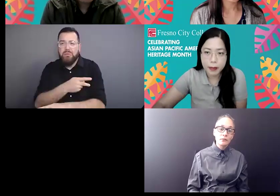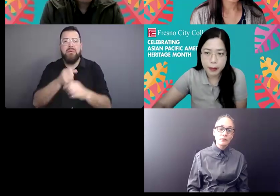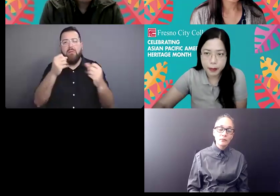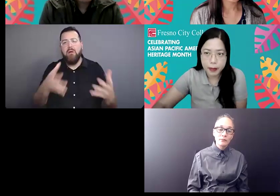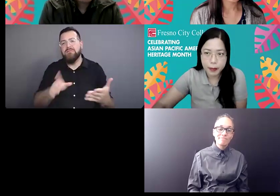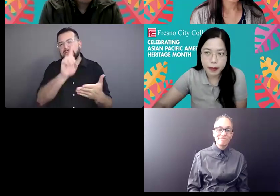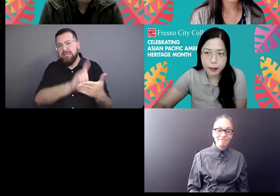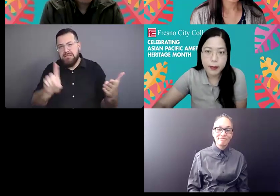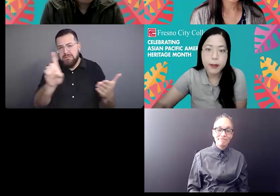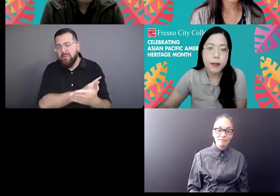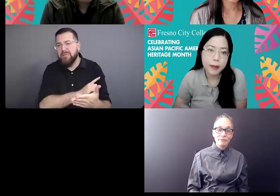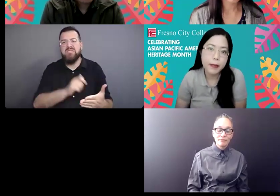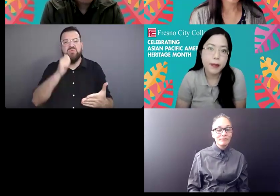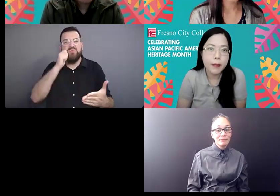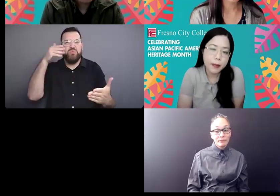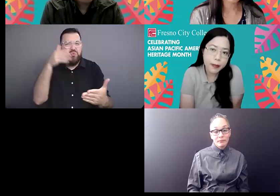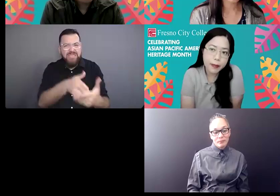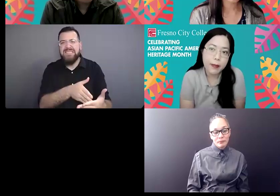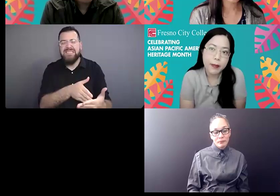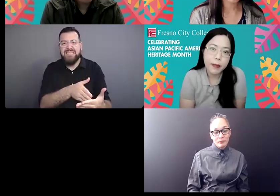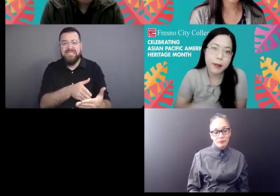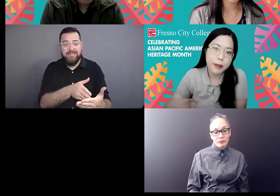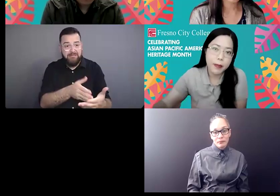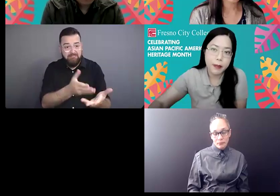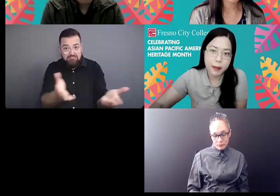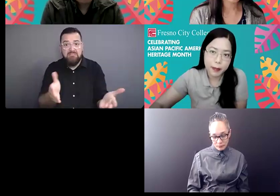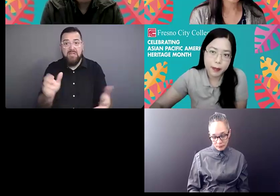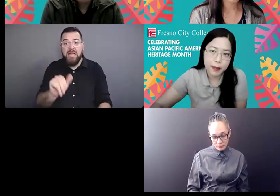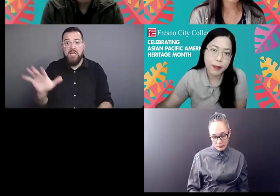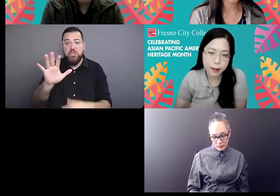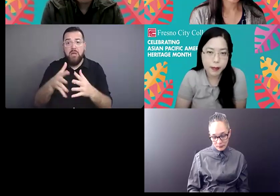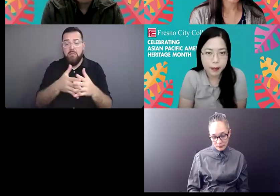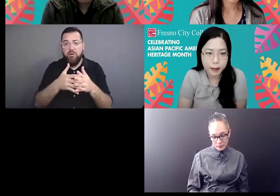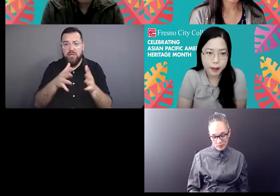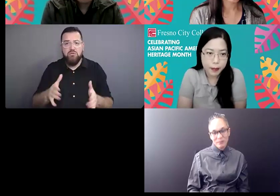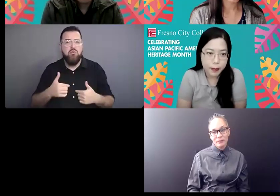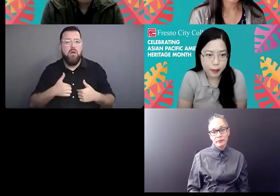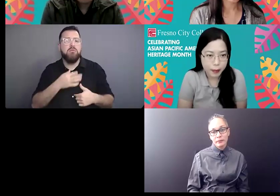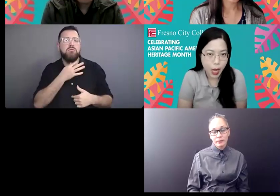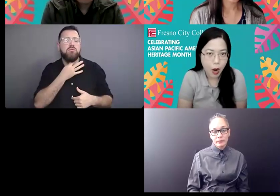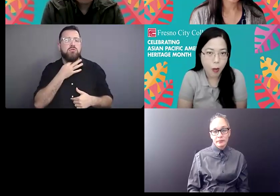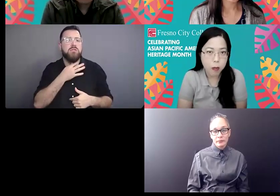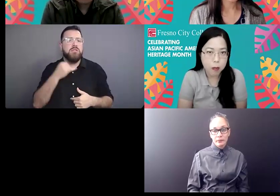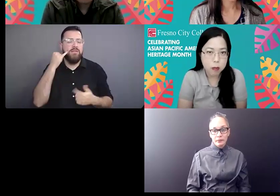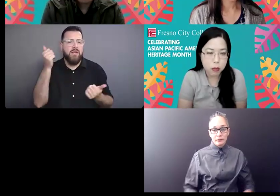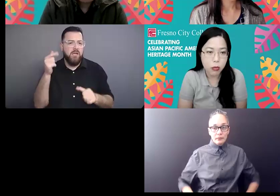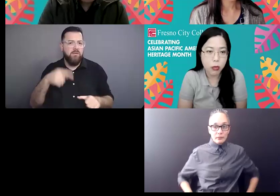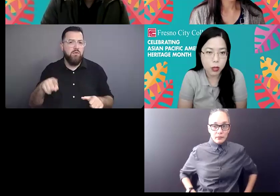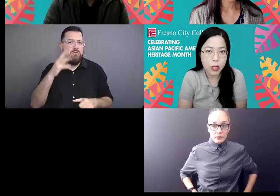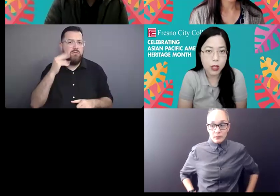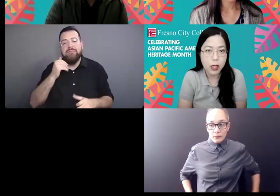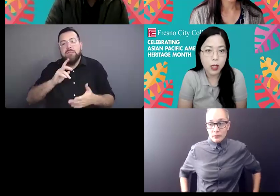discrimination and attacks against Asian Americans. And so I was just wondering if any of you had, and it didn't have to be during COVID, but if any